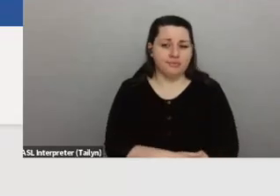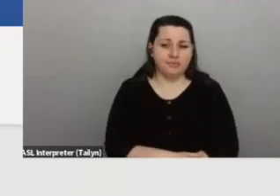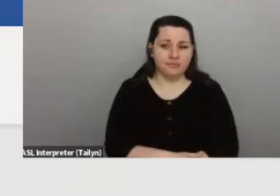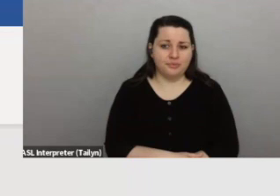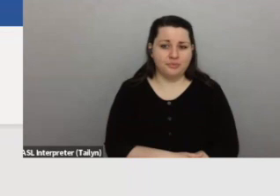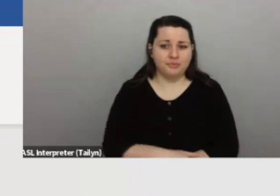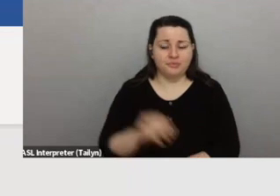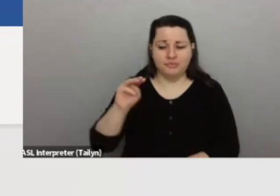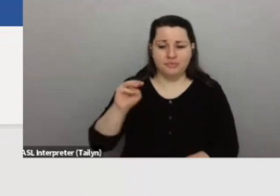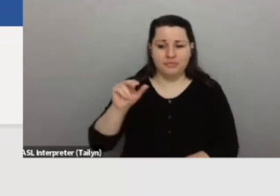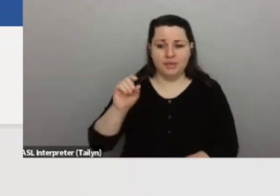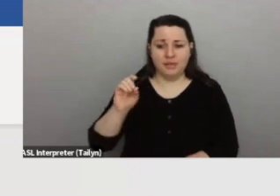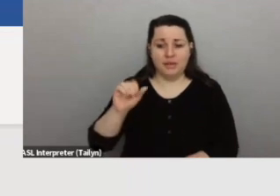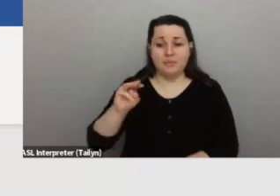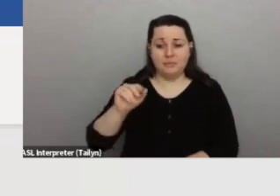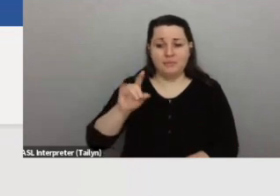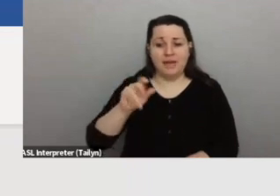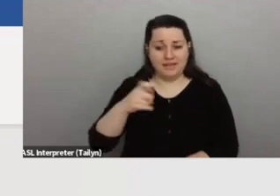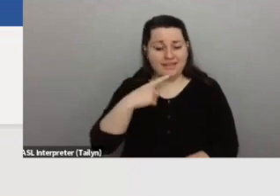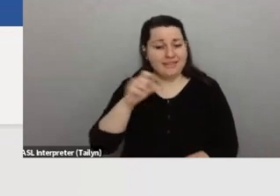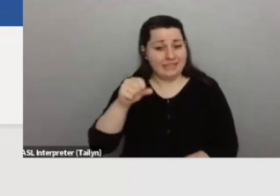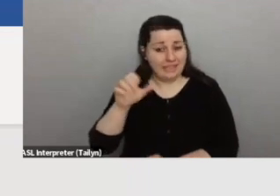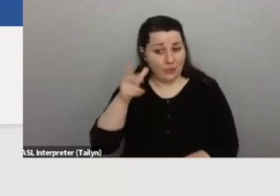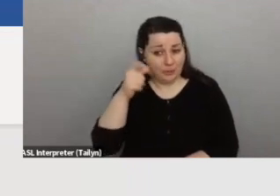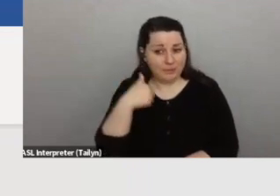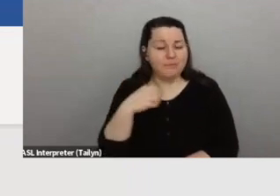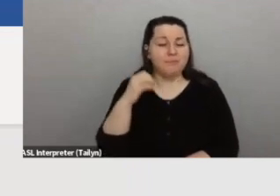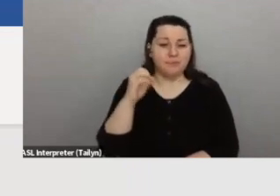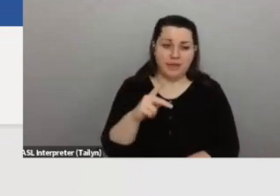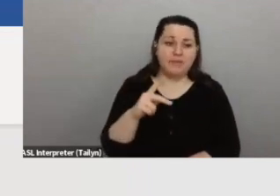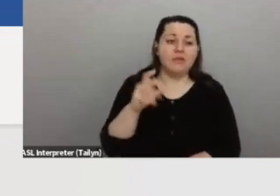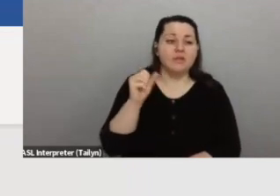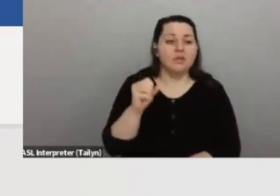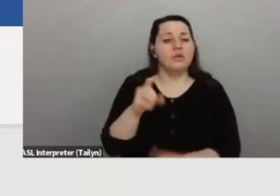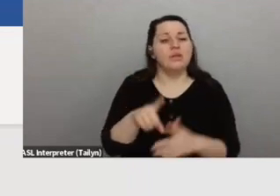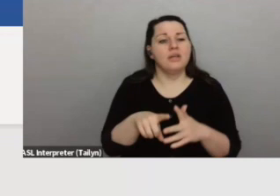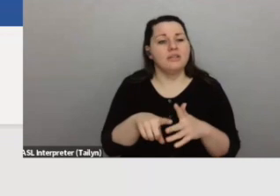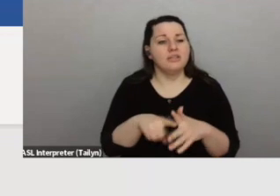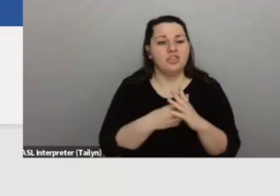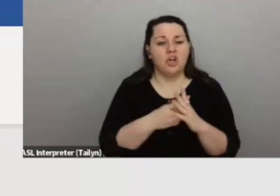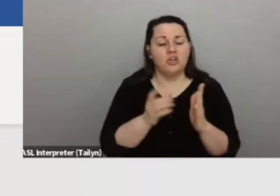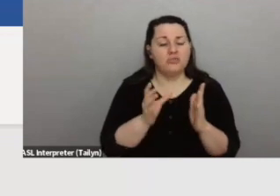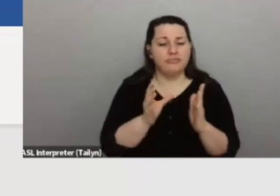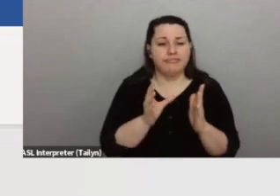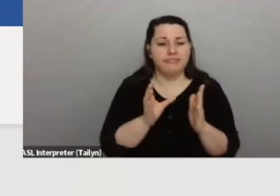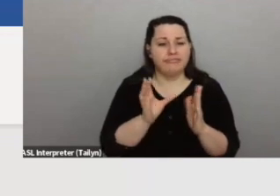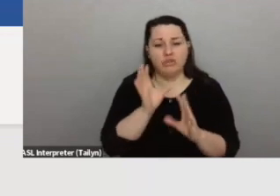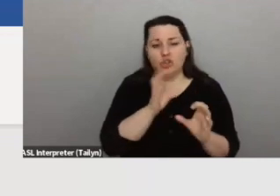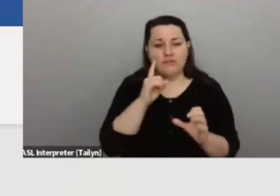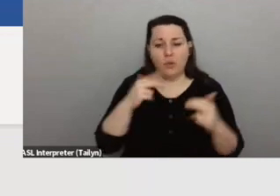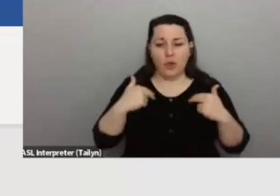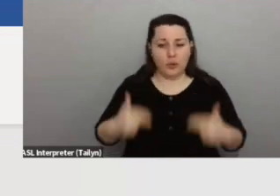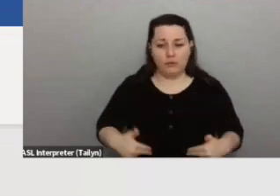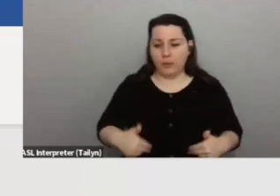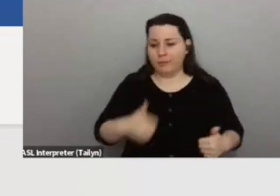Okay, can you hear me? yes. Okay, so I started off just looking for Army uniforms